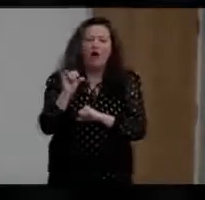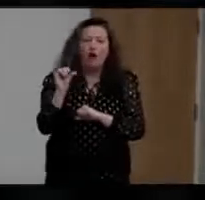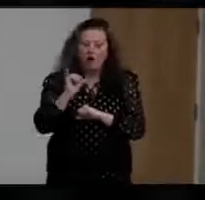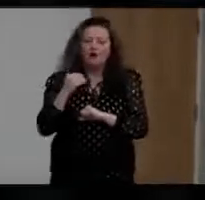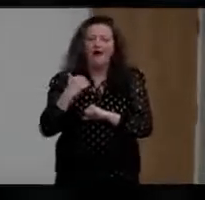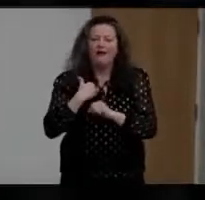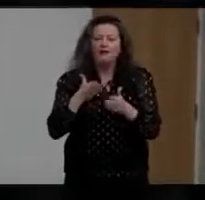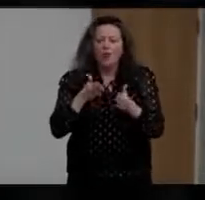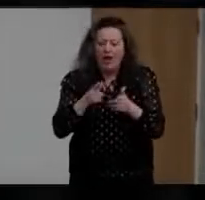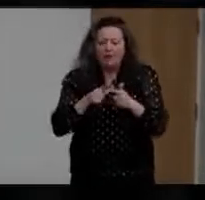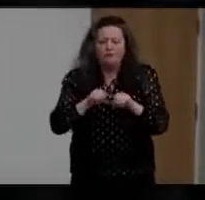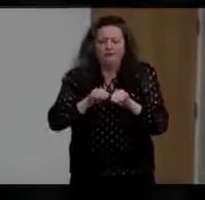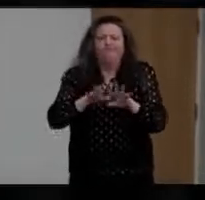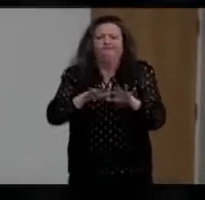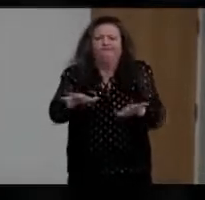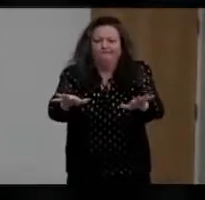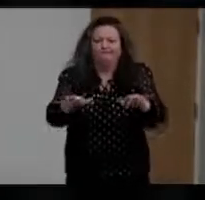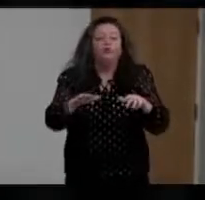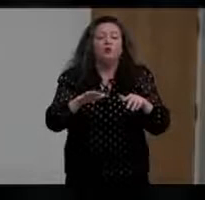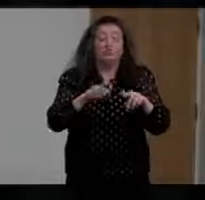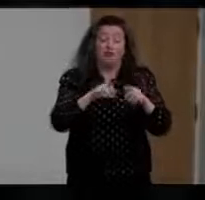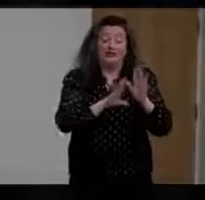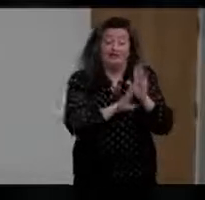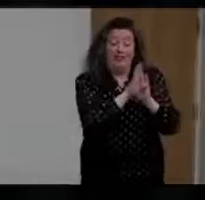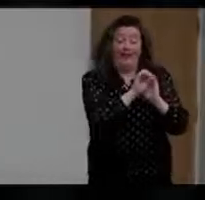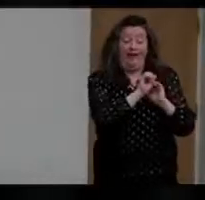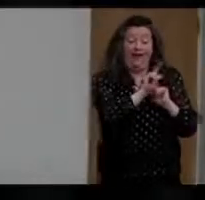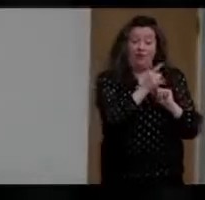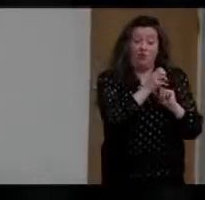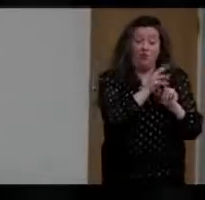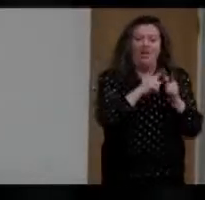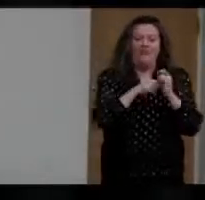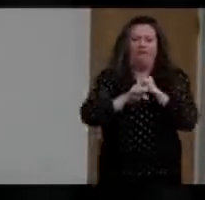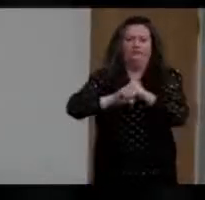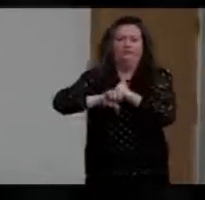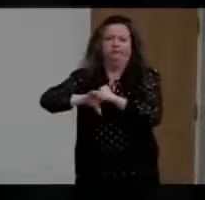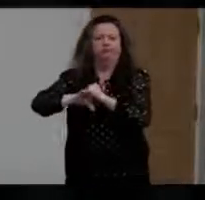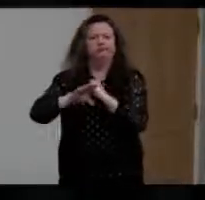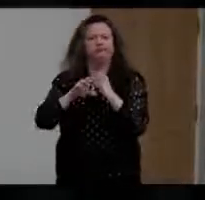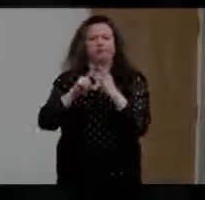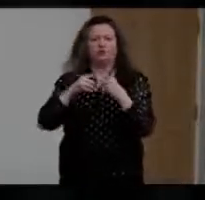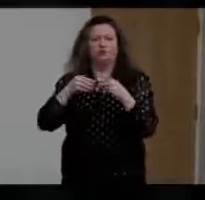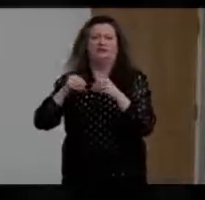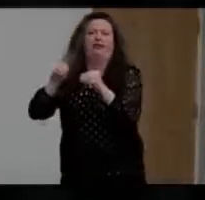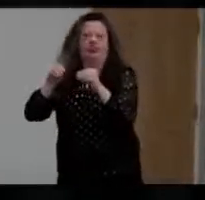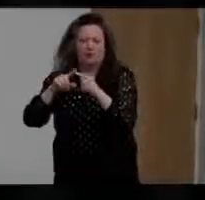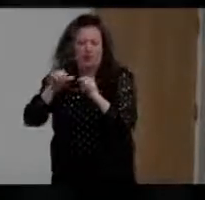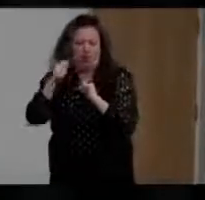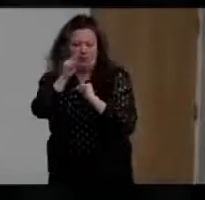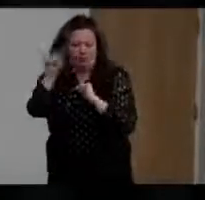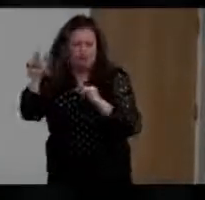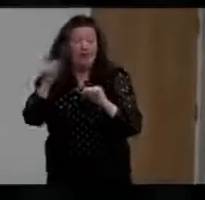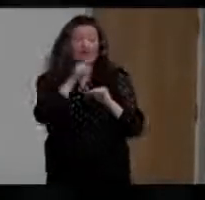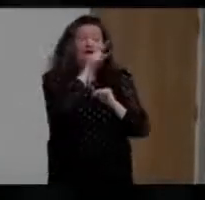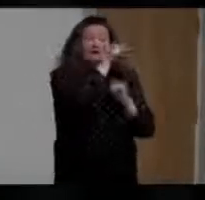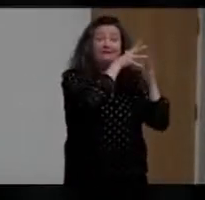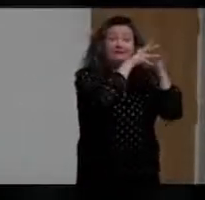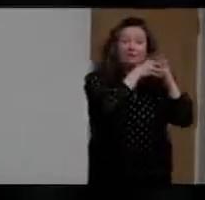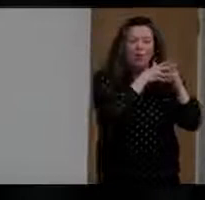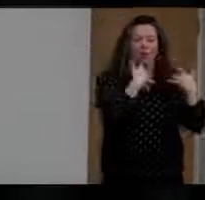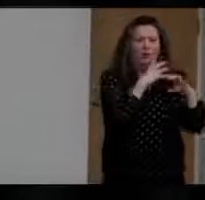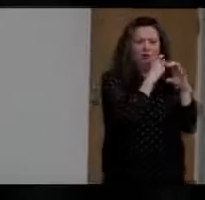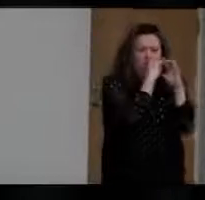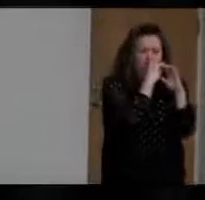commercializing the algorithms that we develop, which I believe is critical. If you're going to have a real impact on healthcare, you have to go through regulatory, and that requires